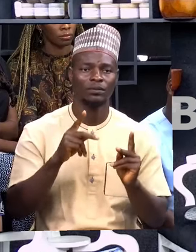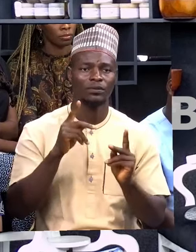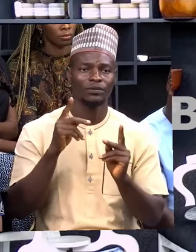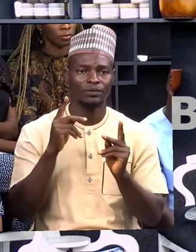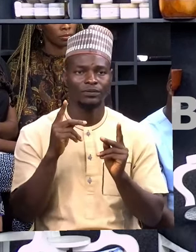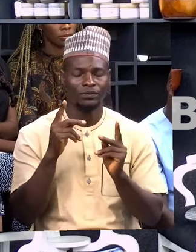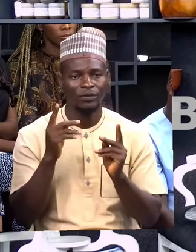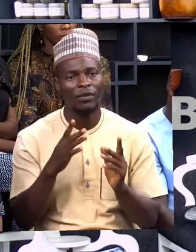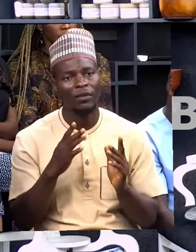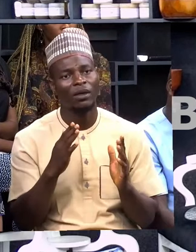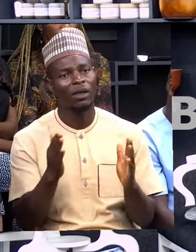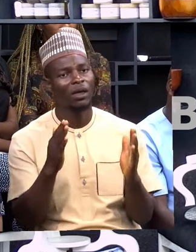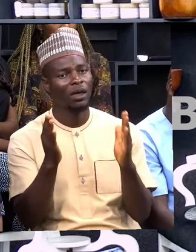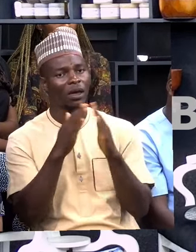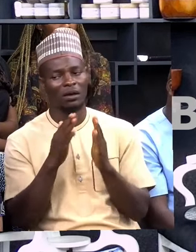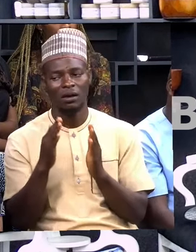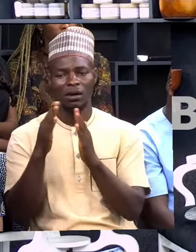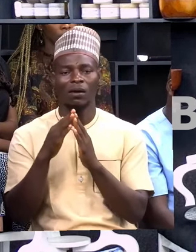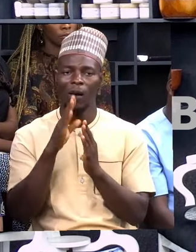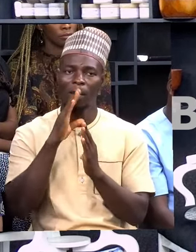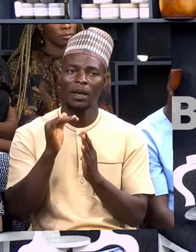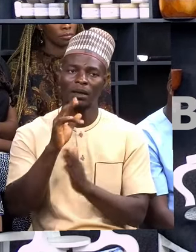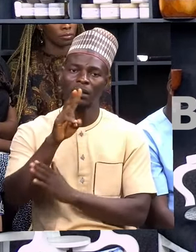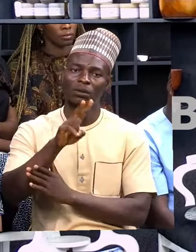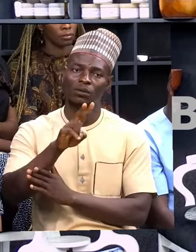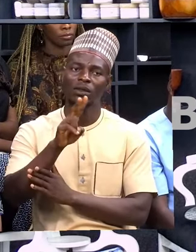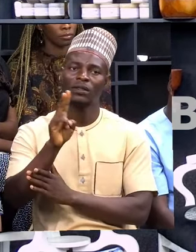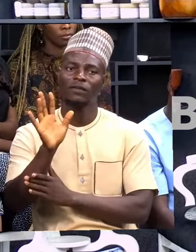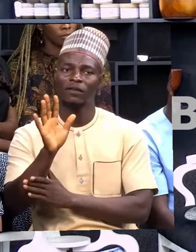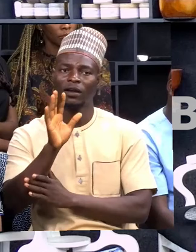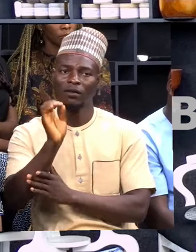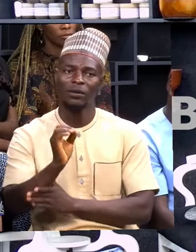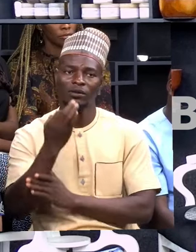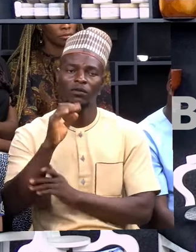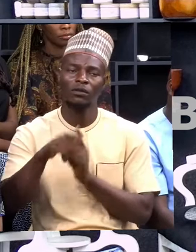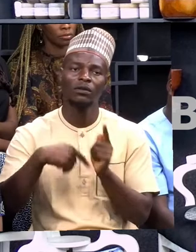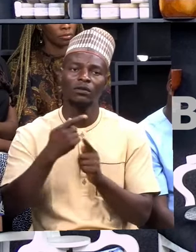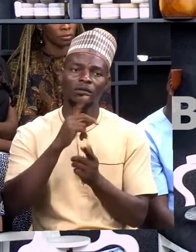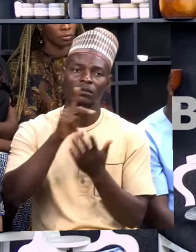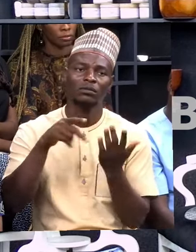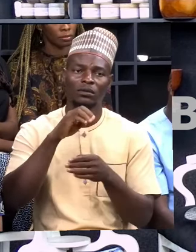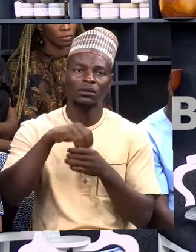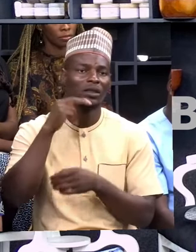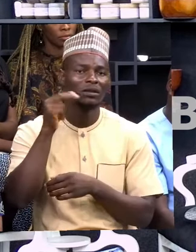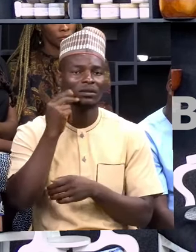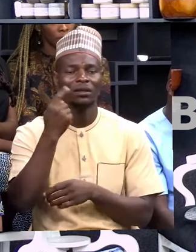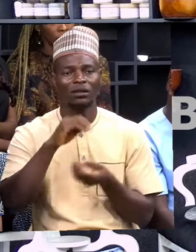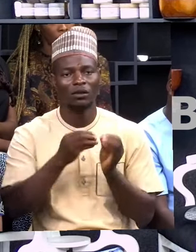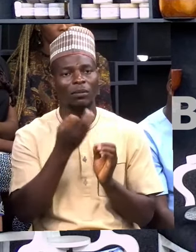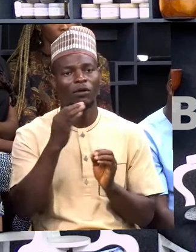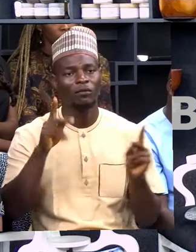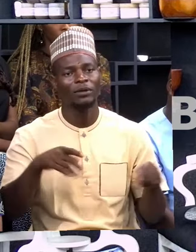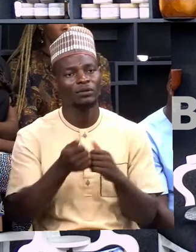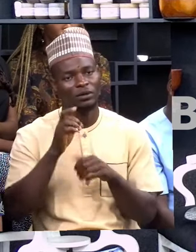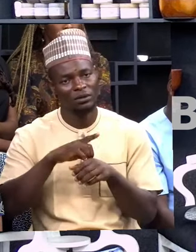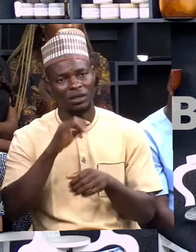by over 25% of the global population. In Nigeria, the number of persons with disabilities